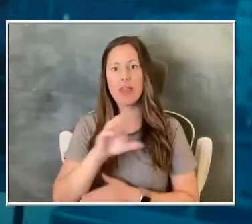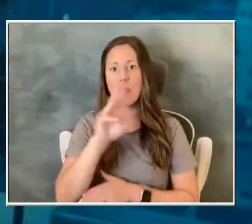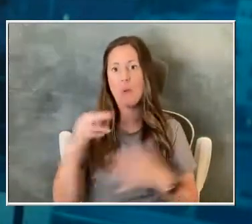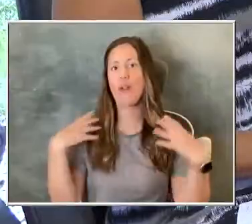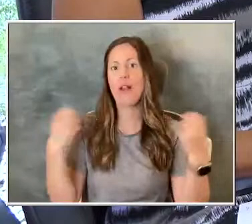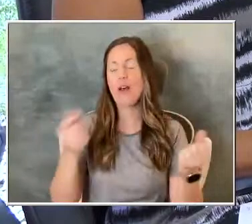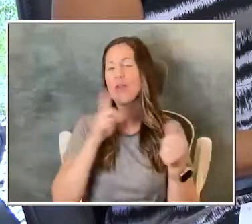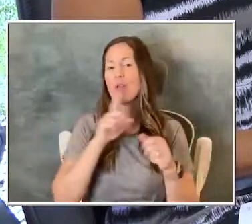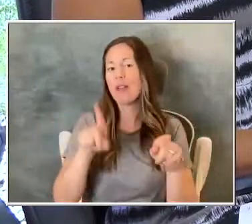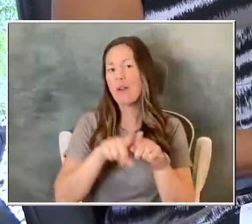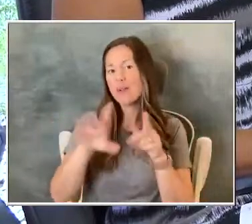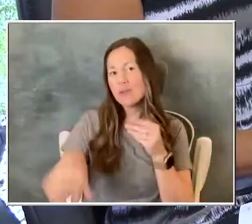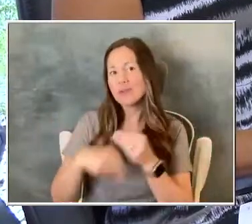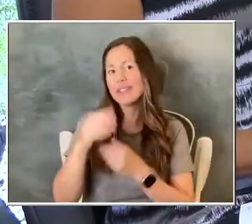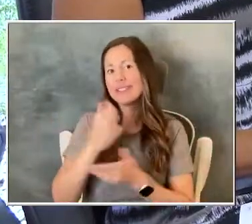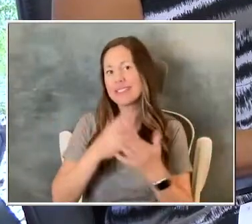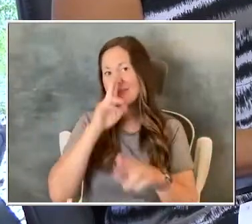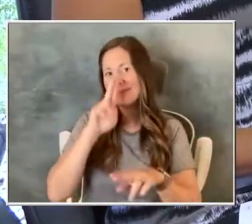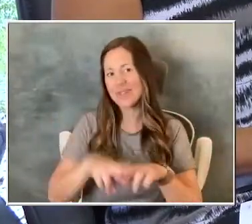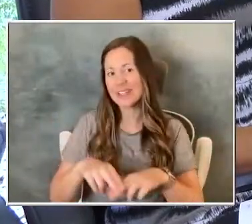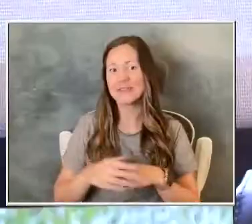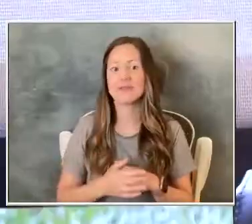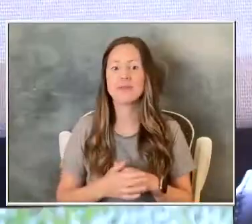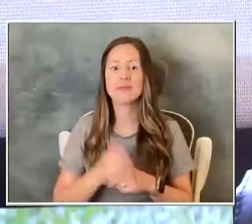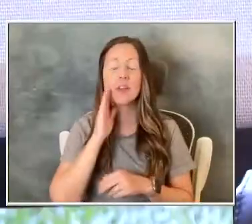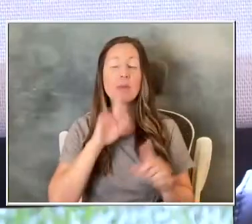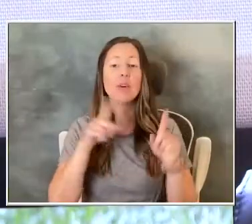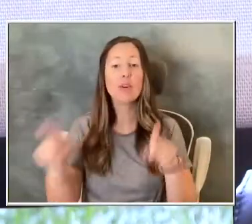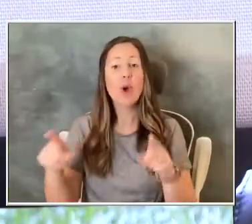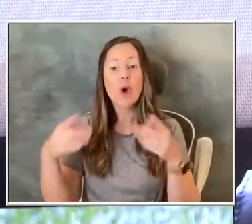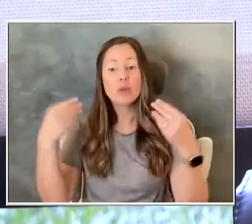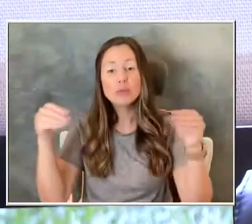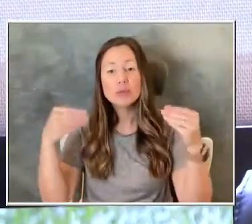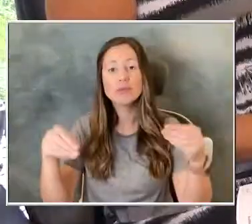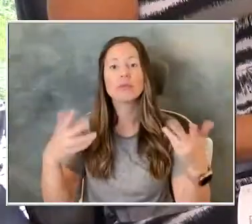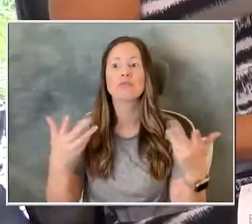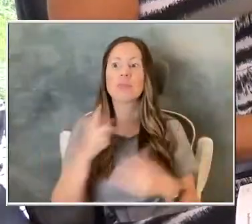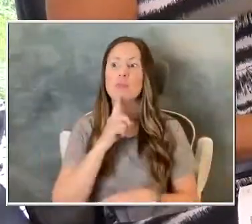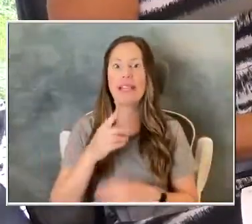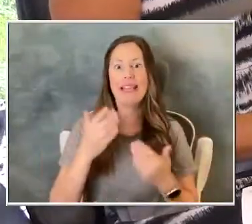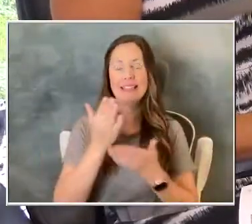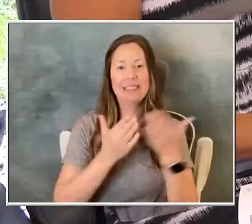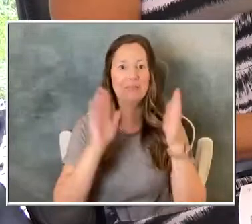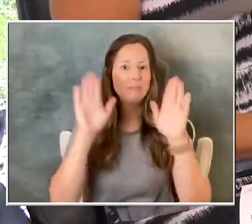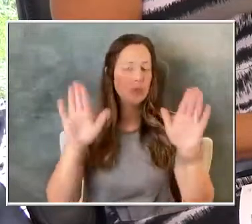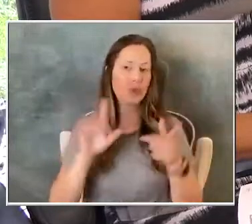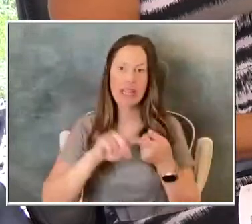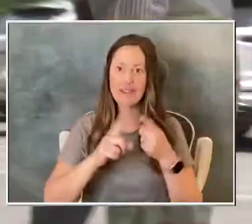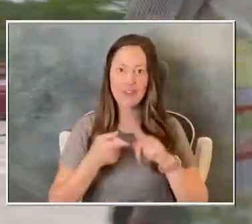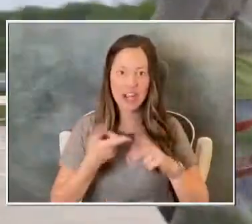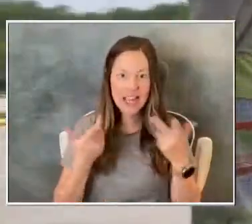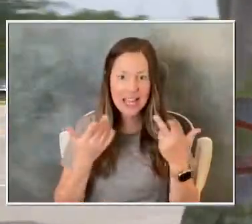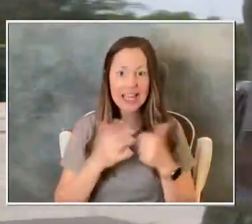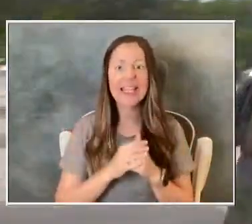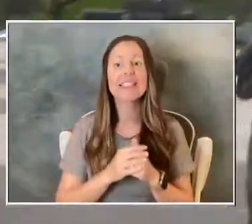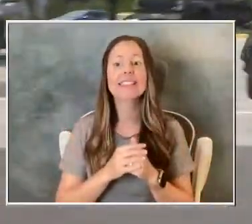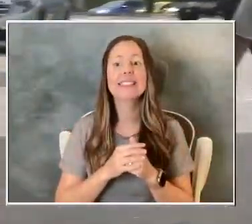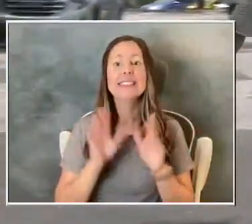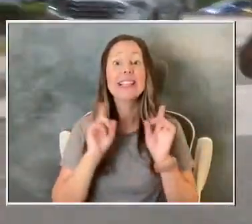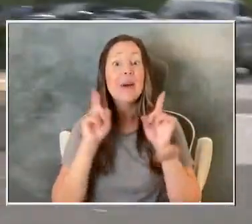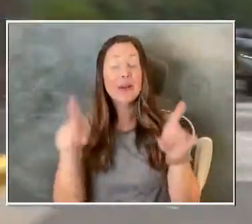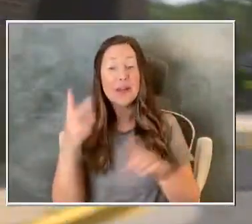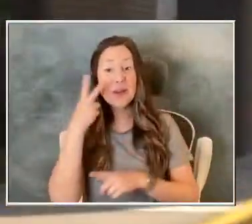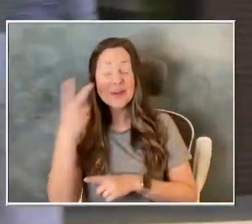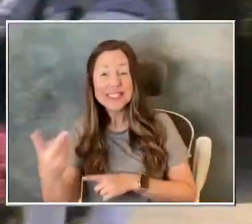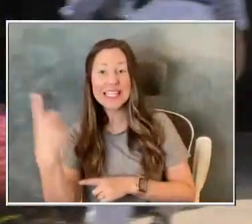way. We're going to go to Crate and Barrel. I have some really great friends. Cocktails at the Phoenix at 4, and then dinner at the